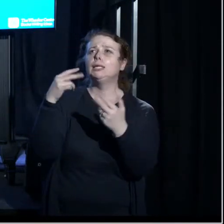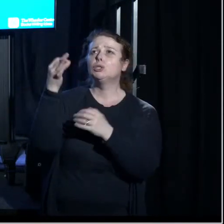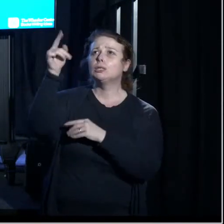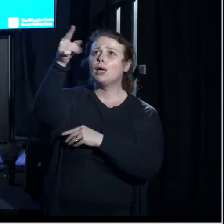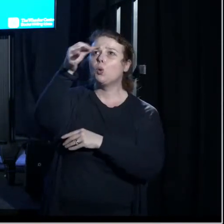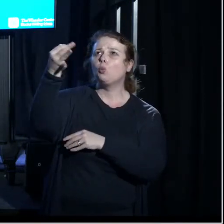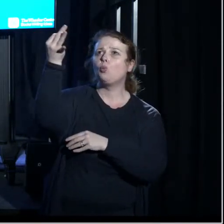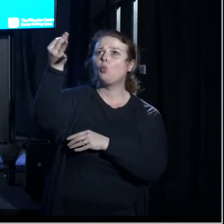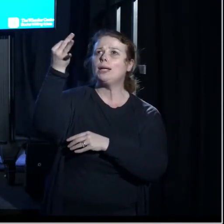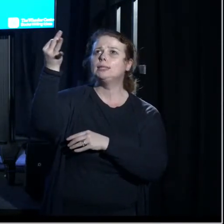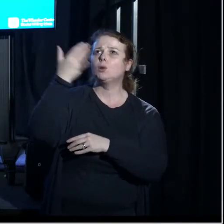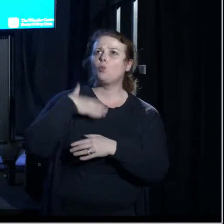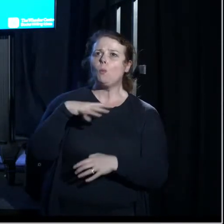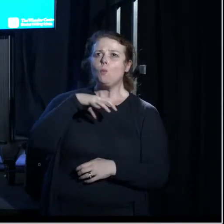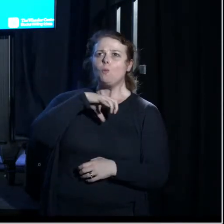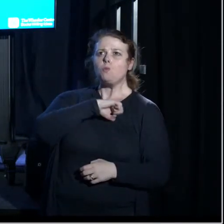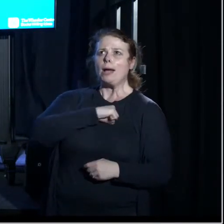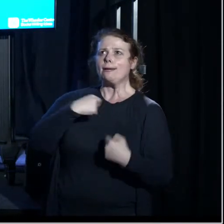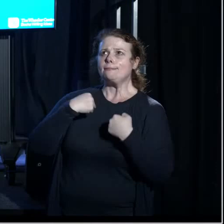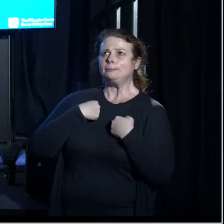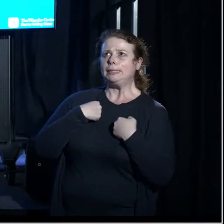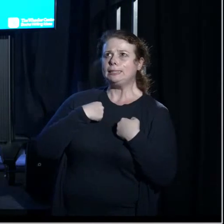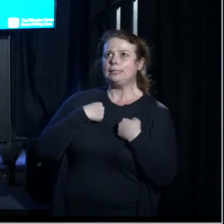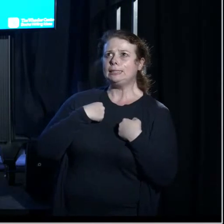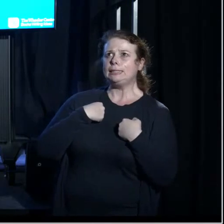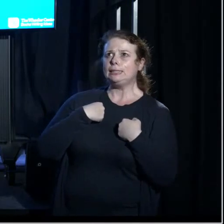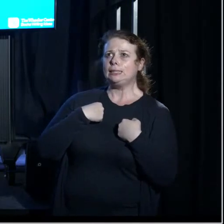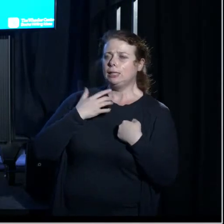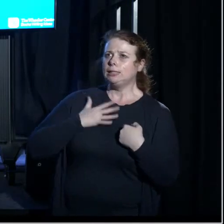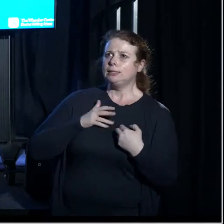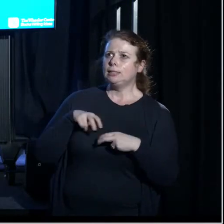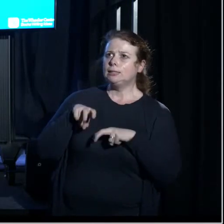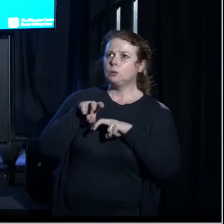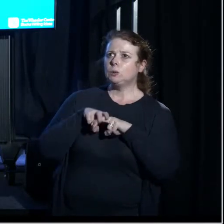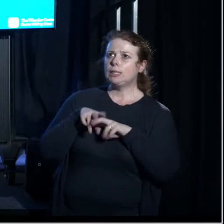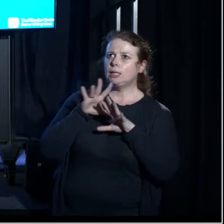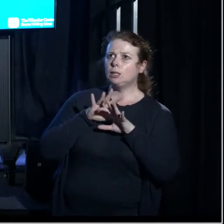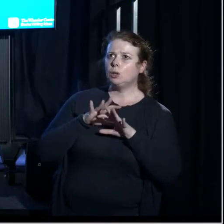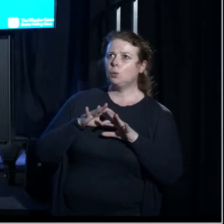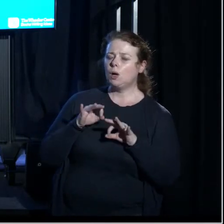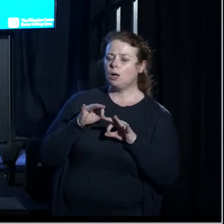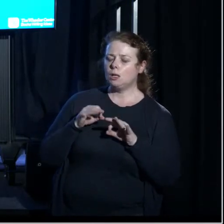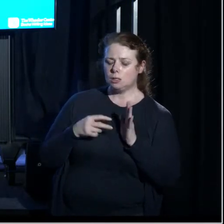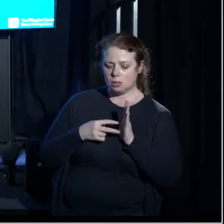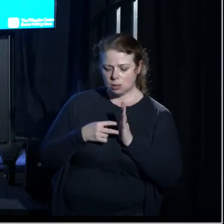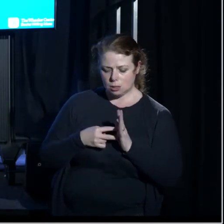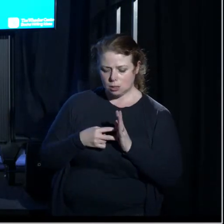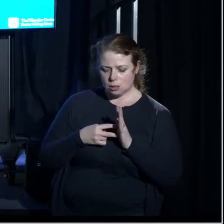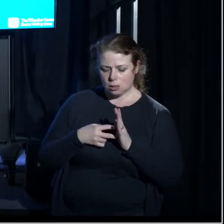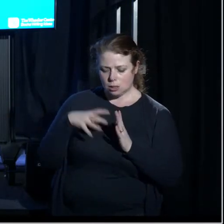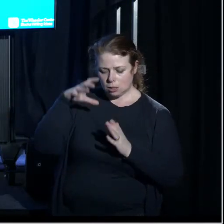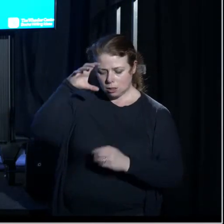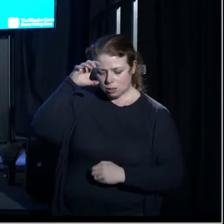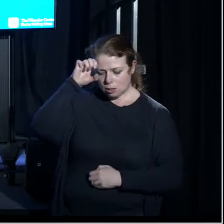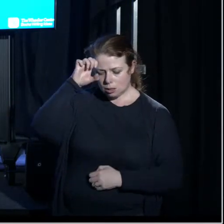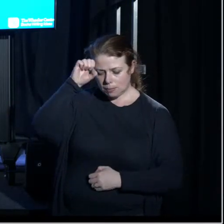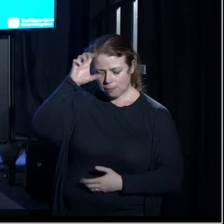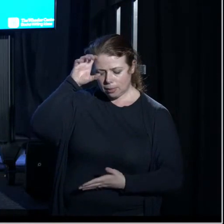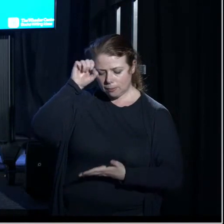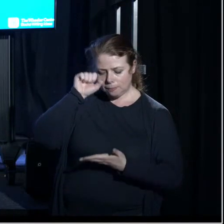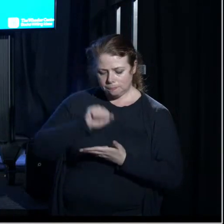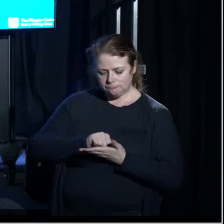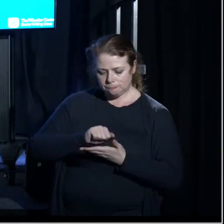me. To quietly sit and wait and remember my memories. Accept